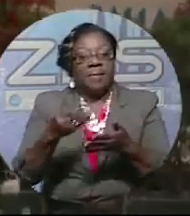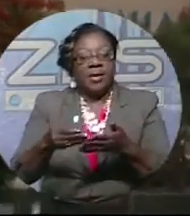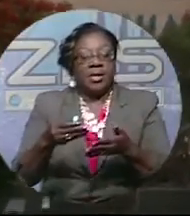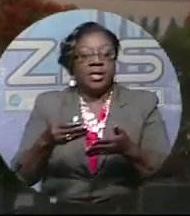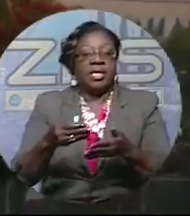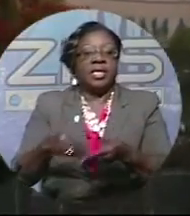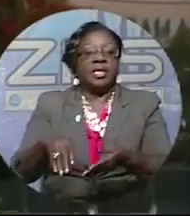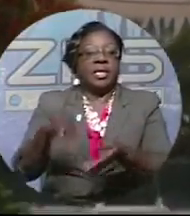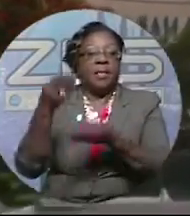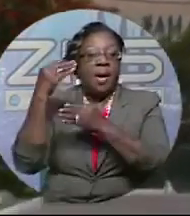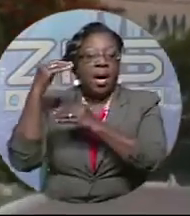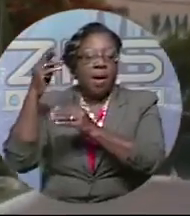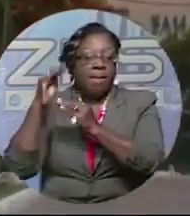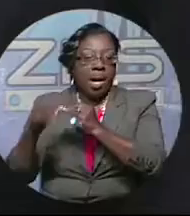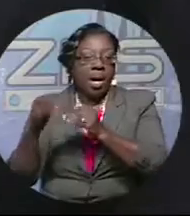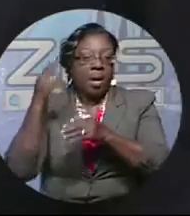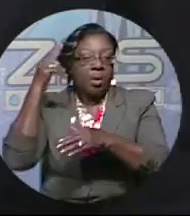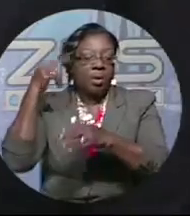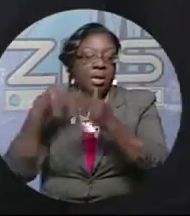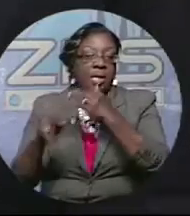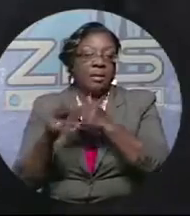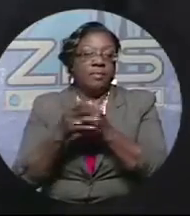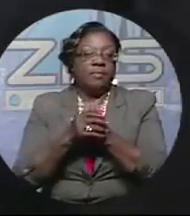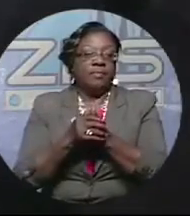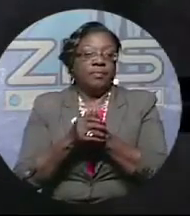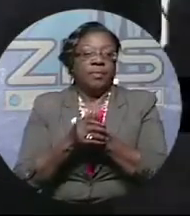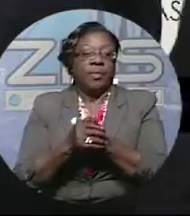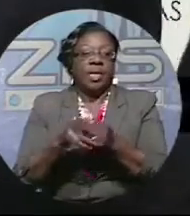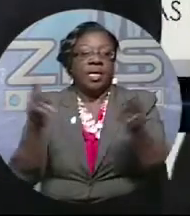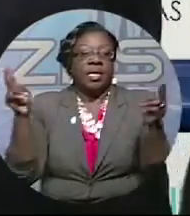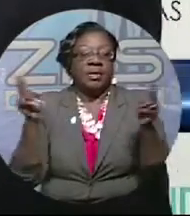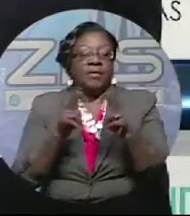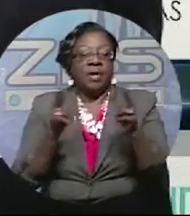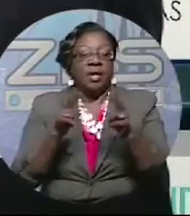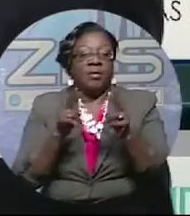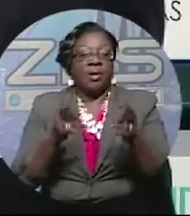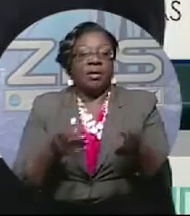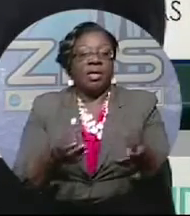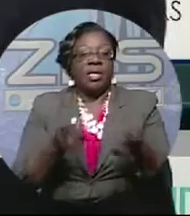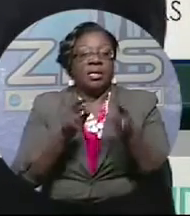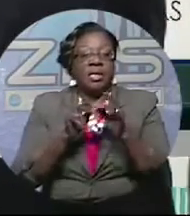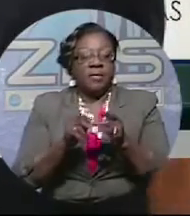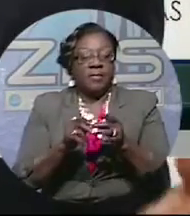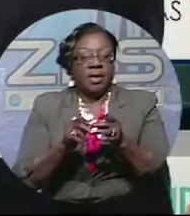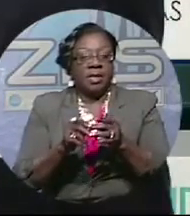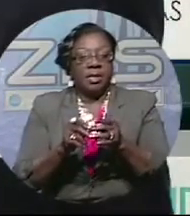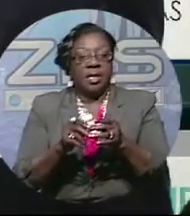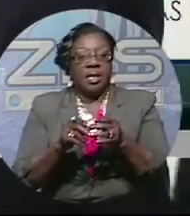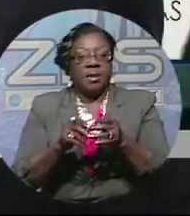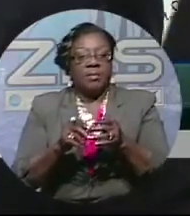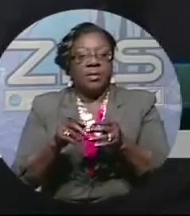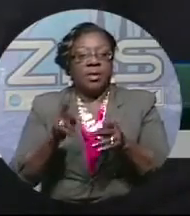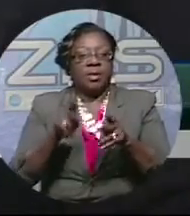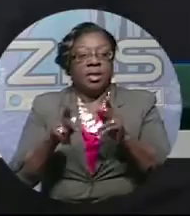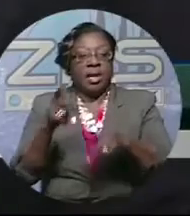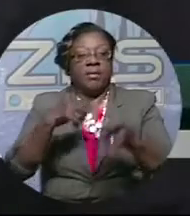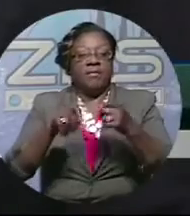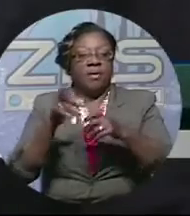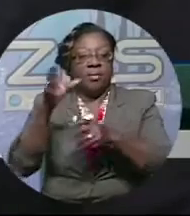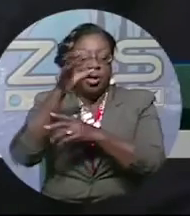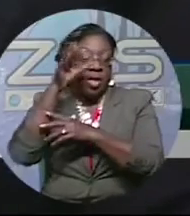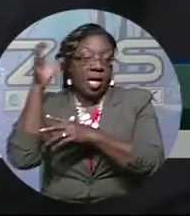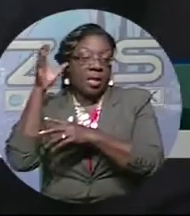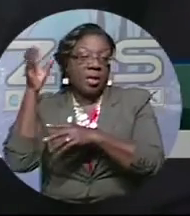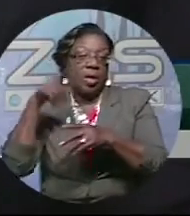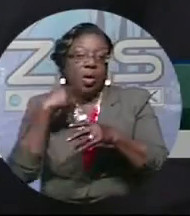$3.5 billion resort. We have been advised of some very significant personalities coming from China, with whom we